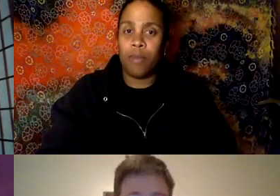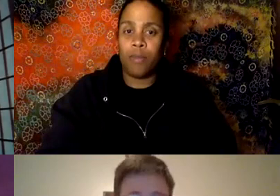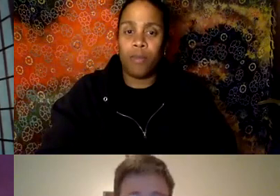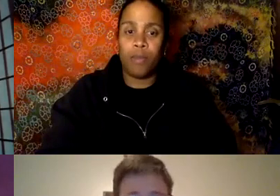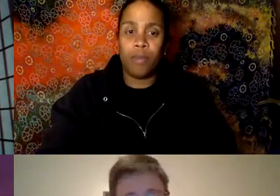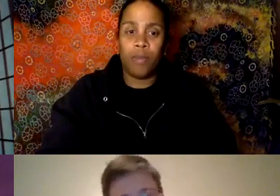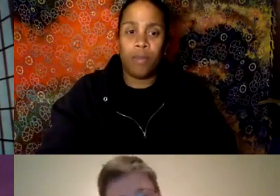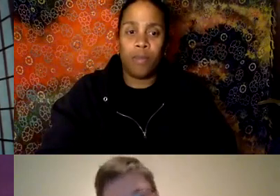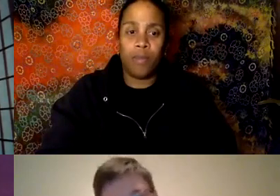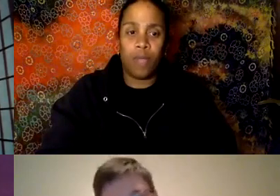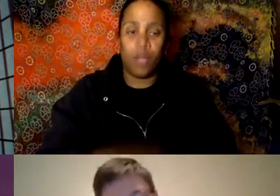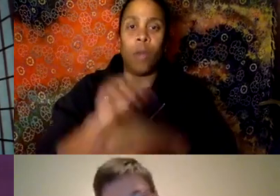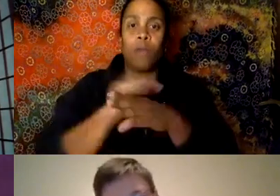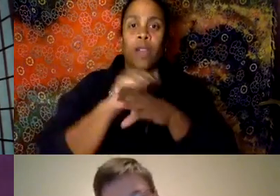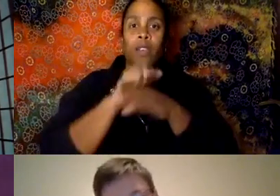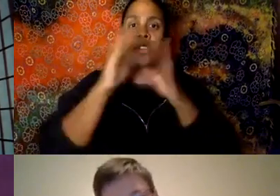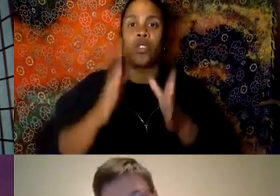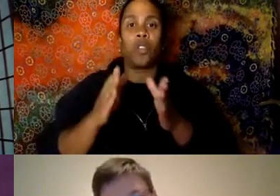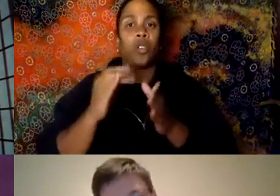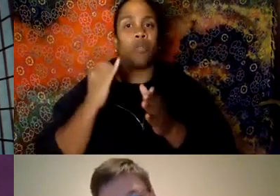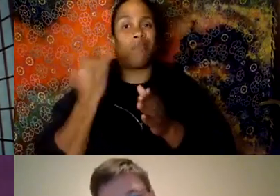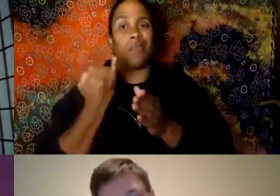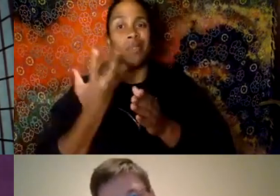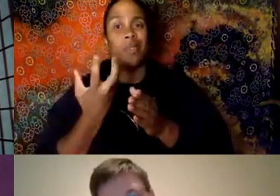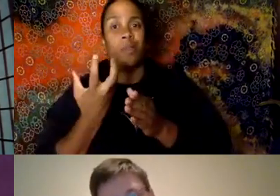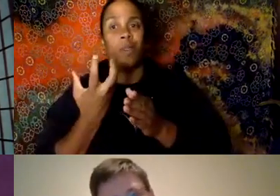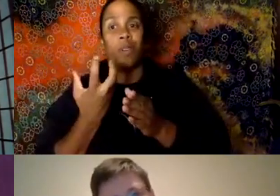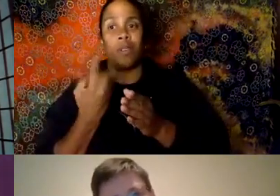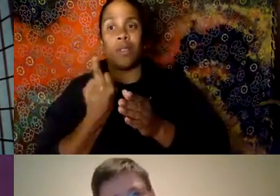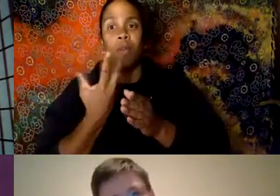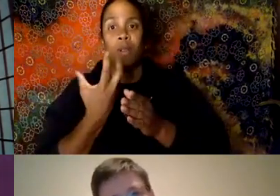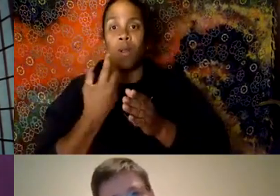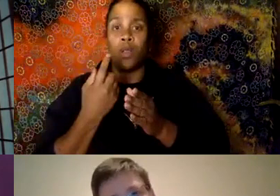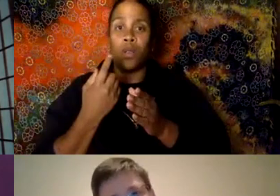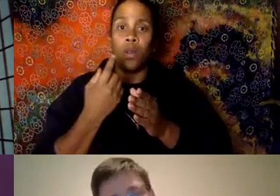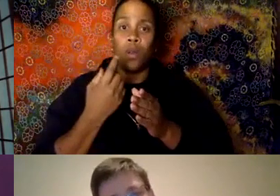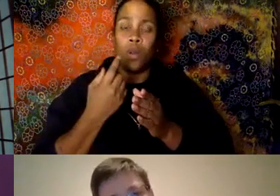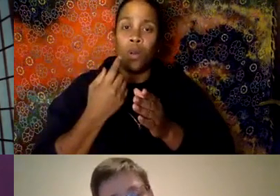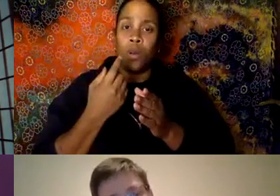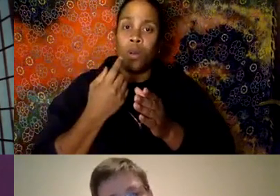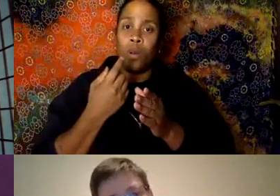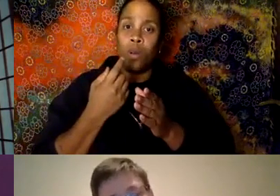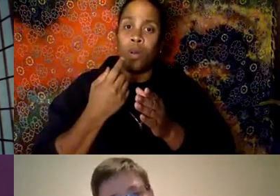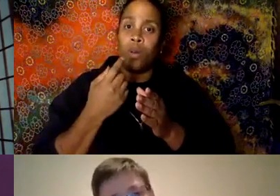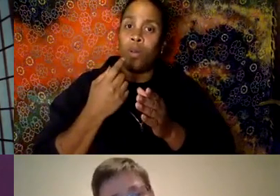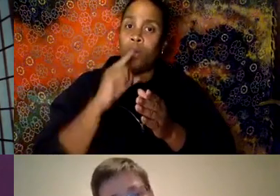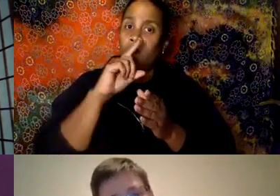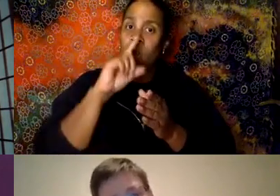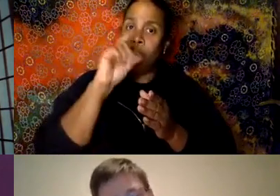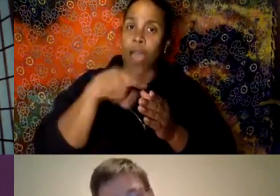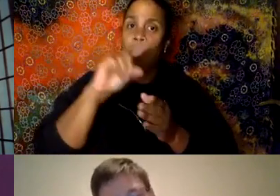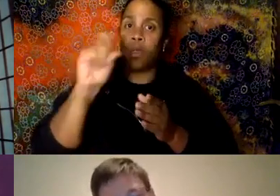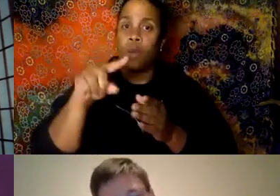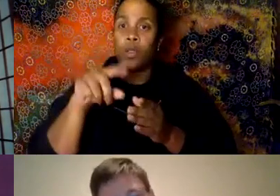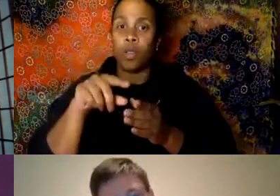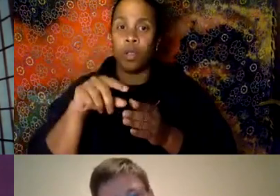Yeah, so practitioners, unless someone jumps in, and currently no one has jumped in. If any of us want to ask a question of each other, we can do that.